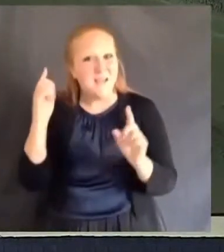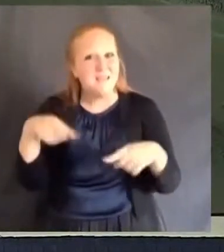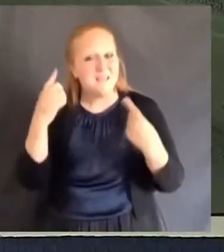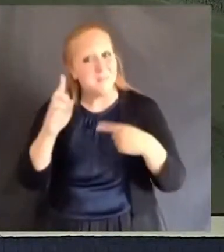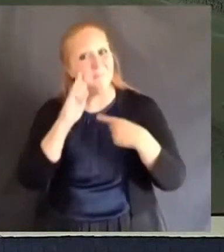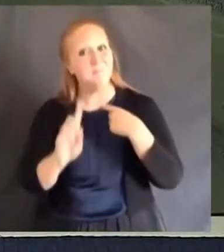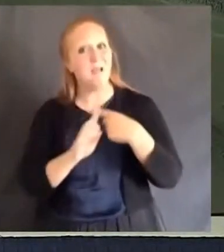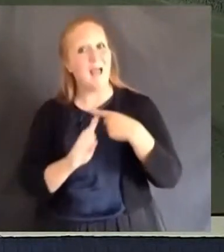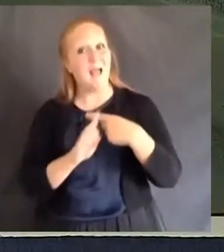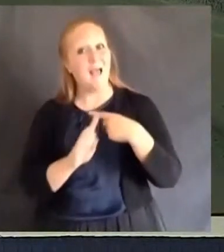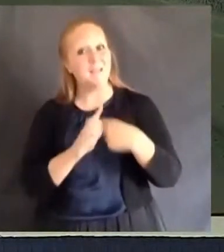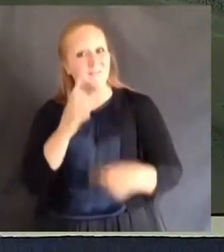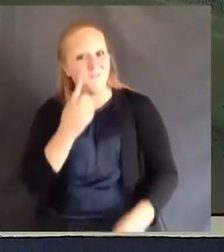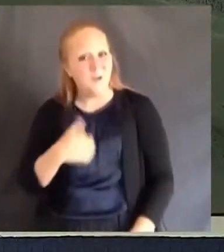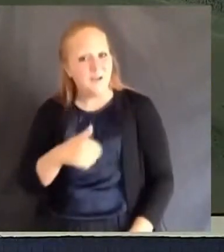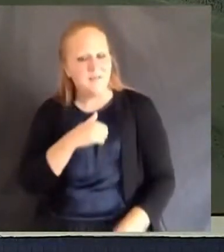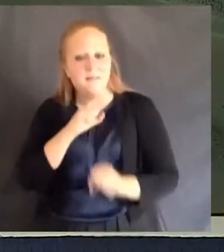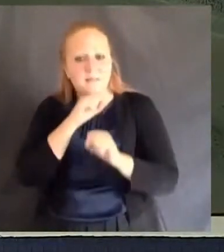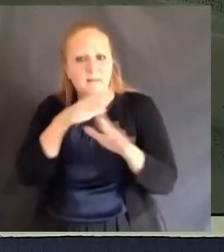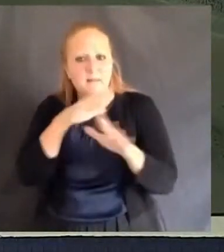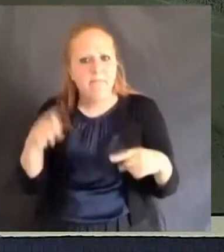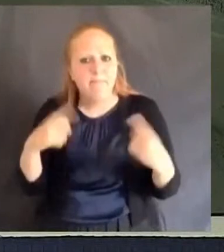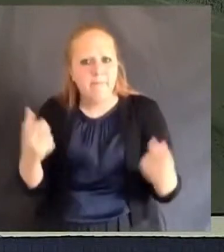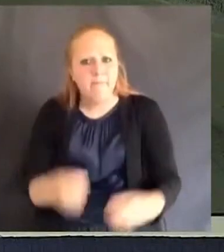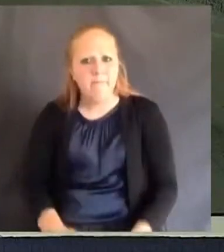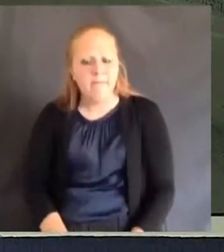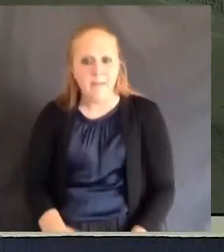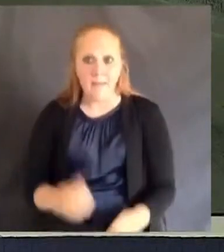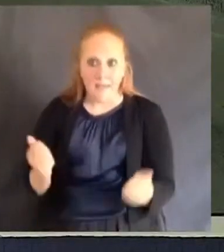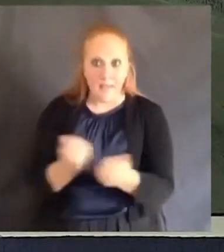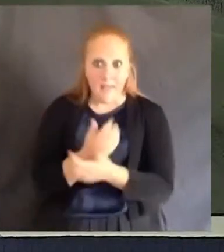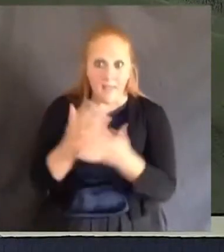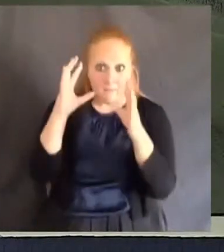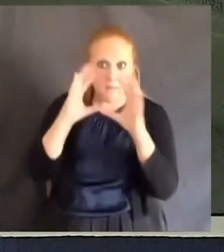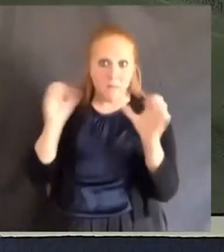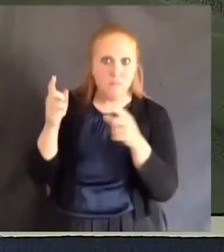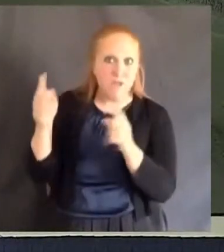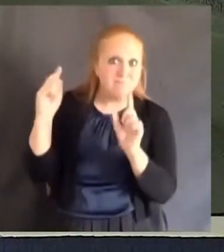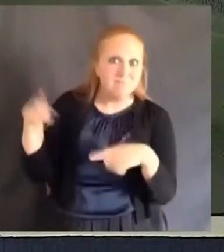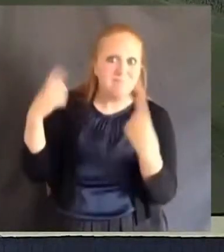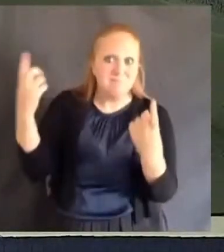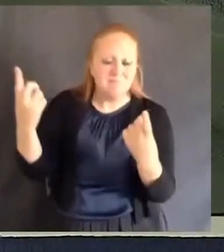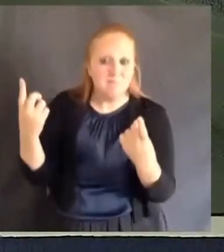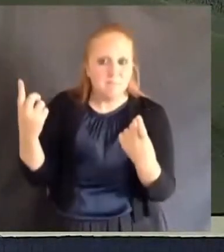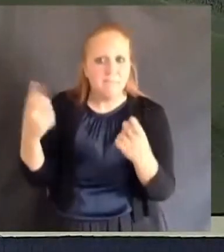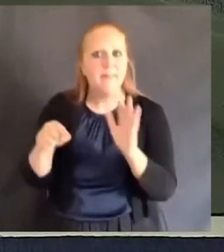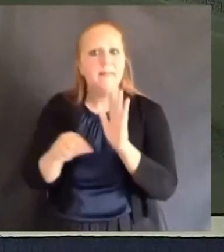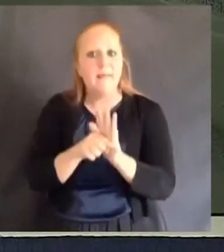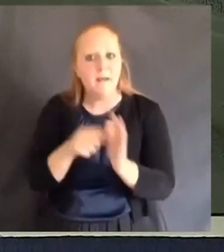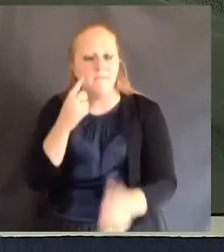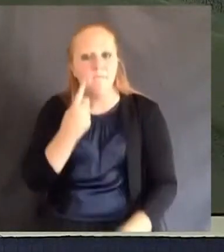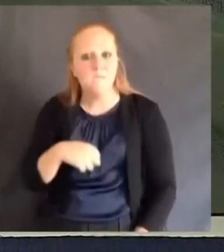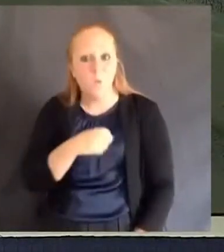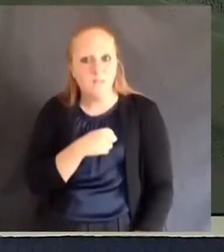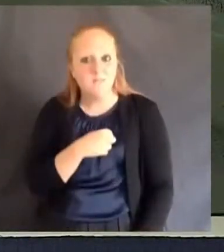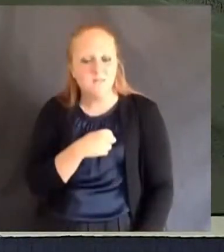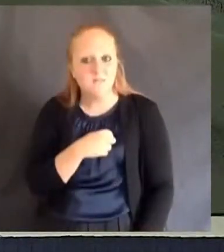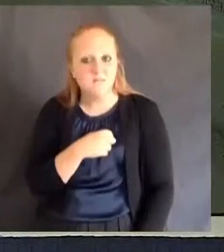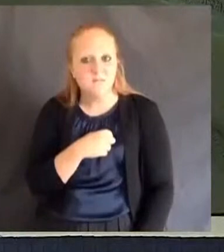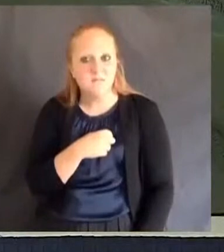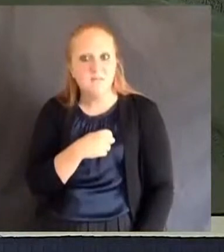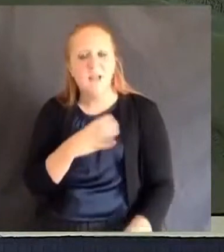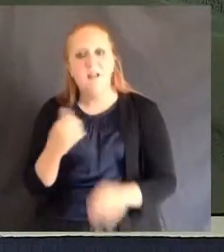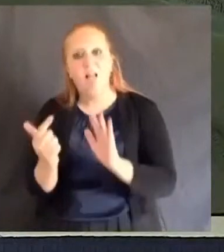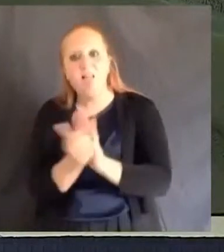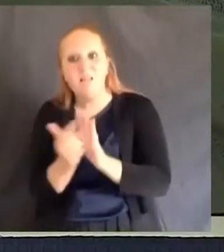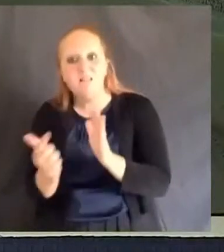place. Everything he has done has been negative to New York, and gratuitous, and illegal